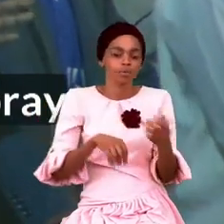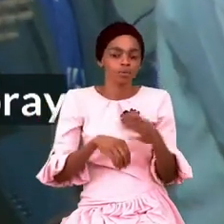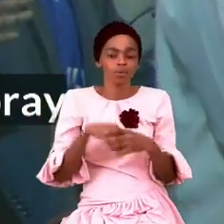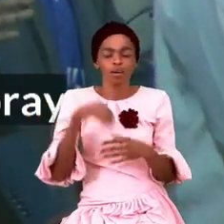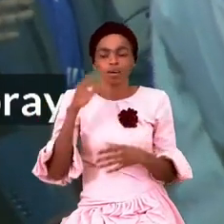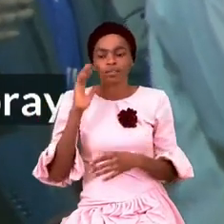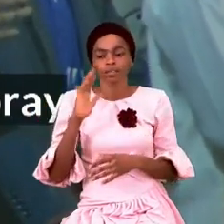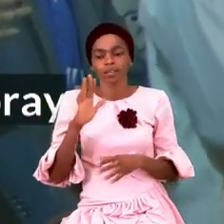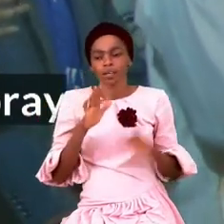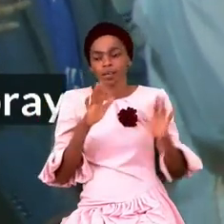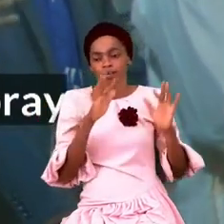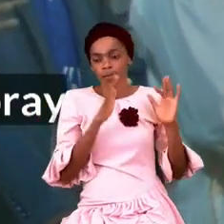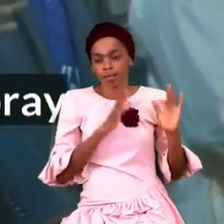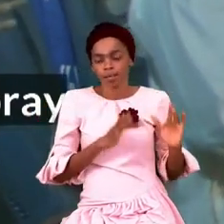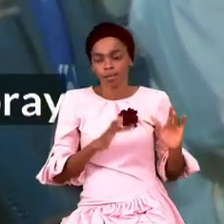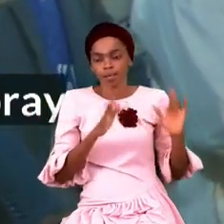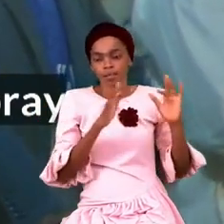pray.